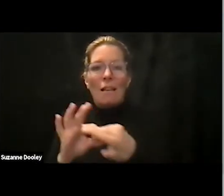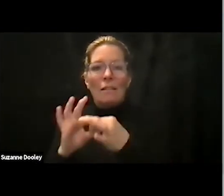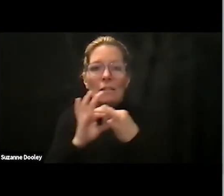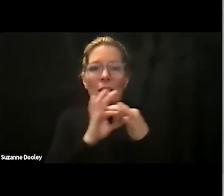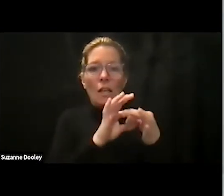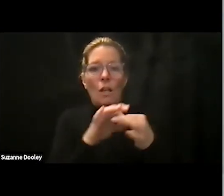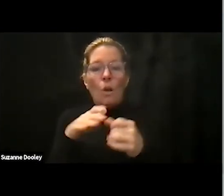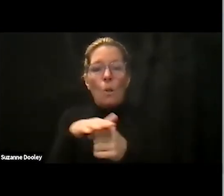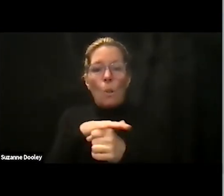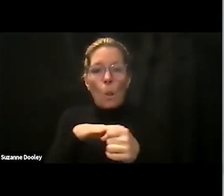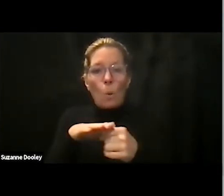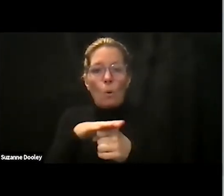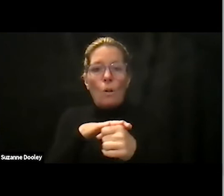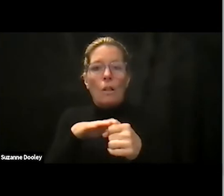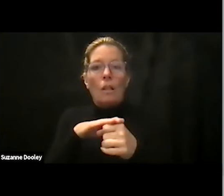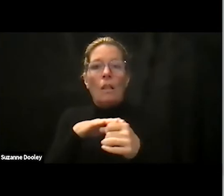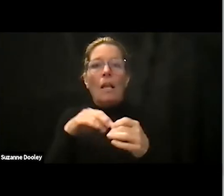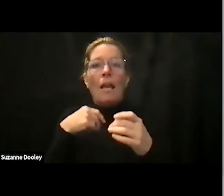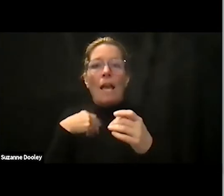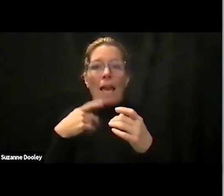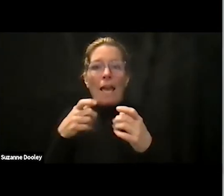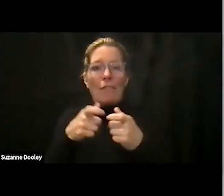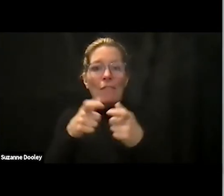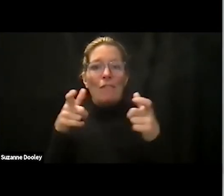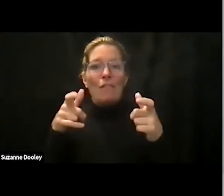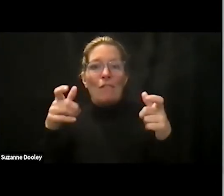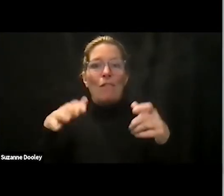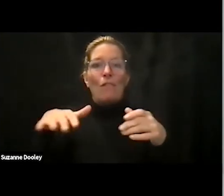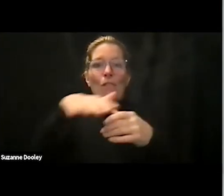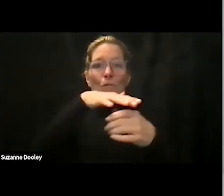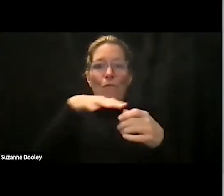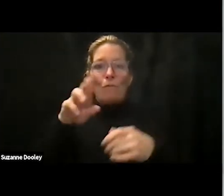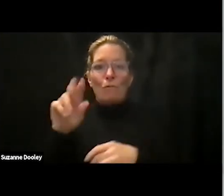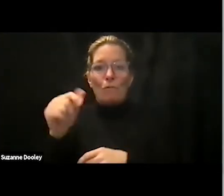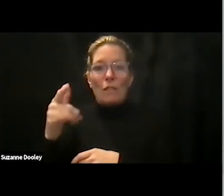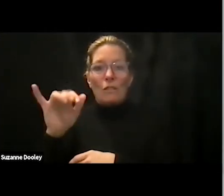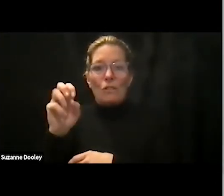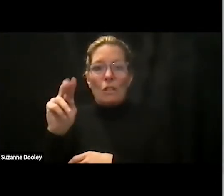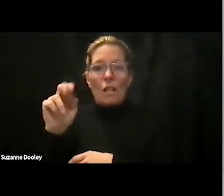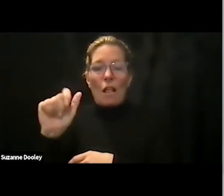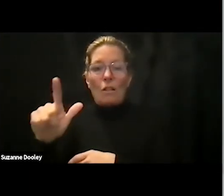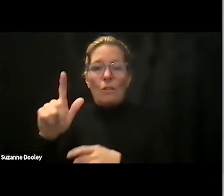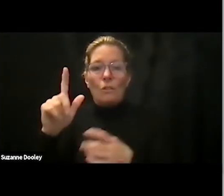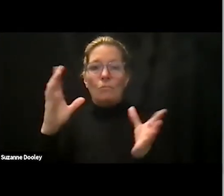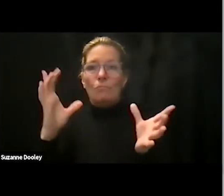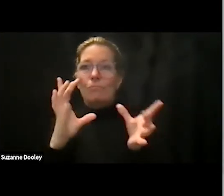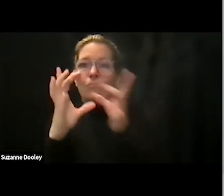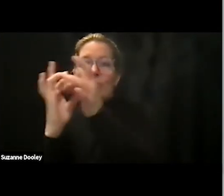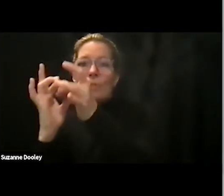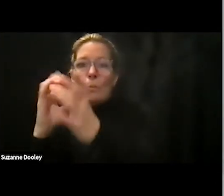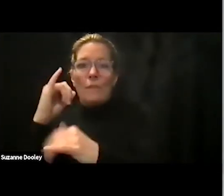and the regional to the international movements and vice versa.